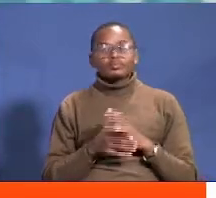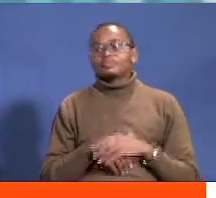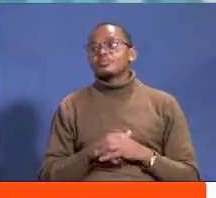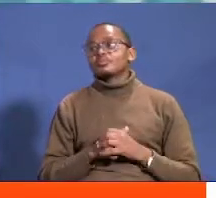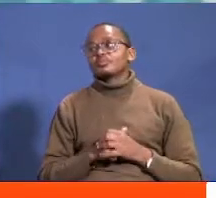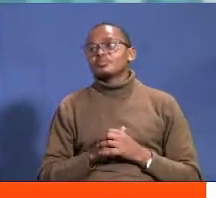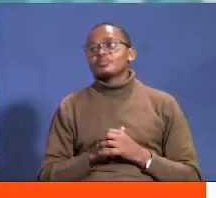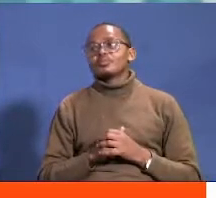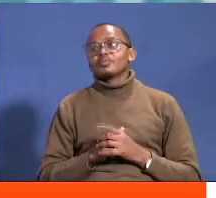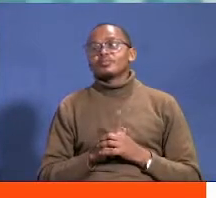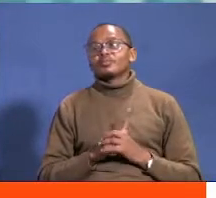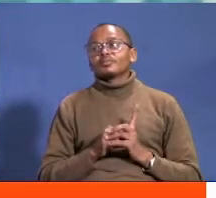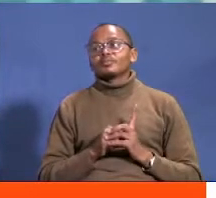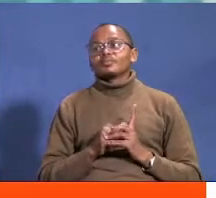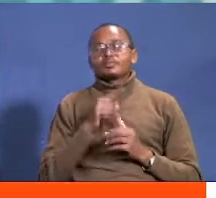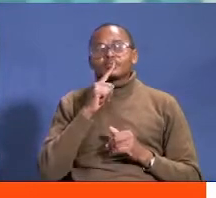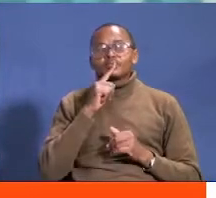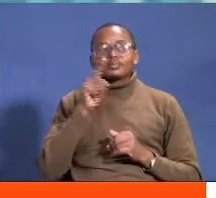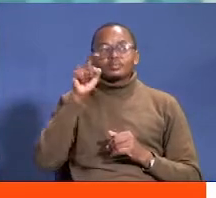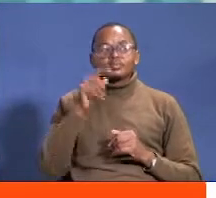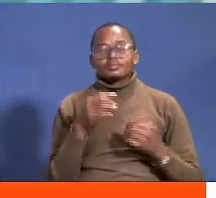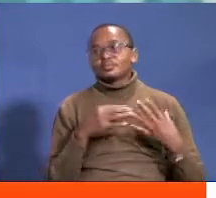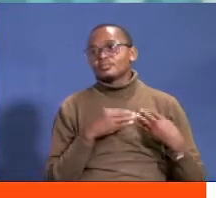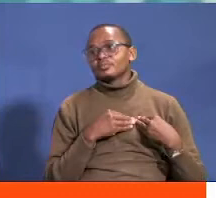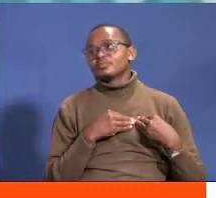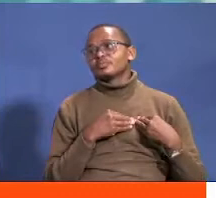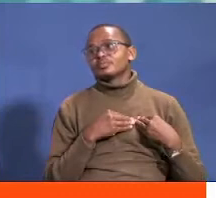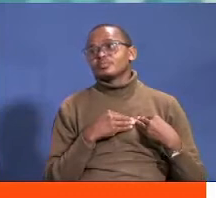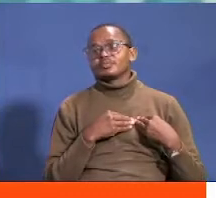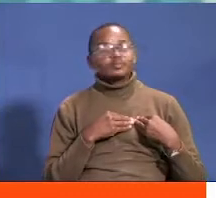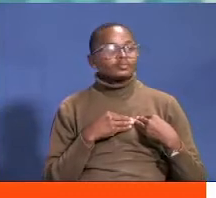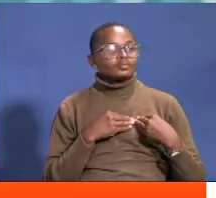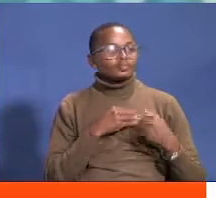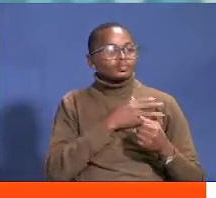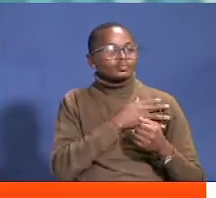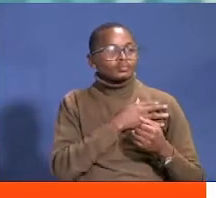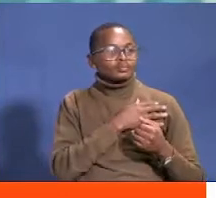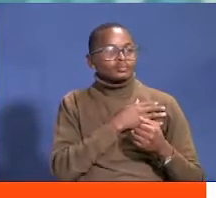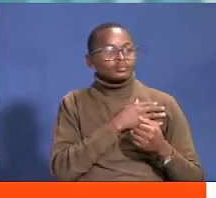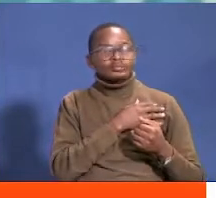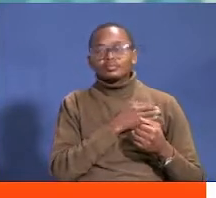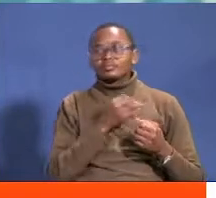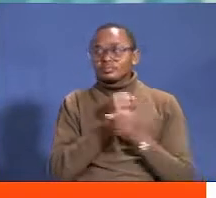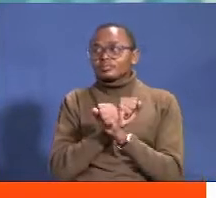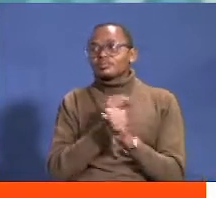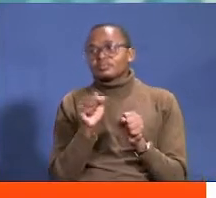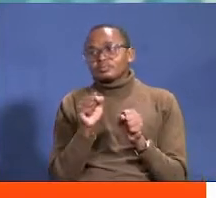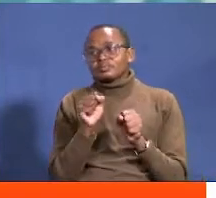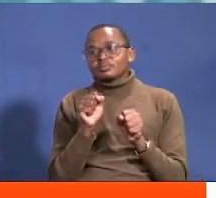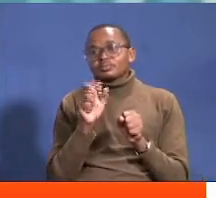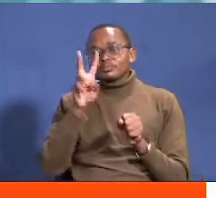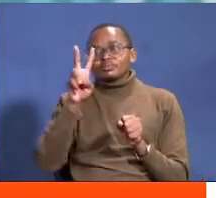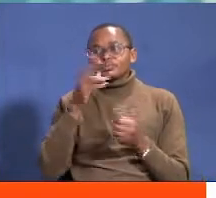about, like I told you, we must accept these issues here with us. And therefore, like the president has talked about now, the